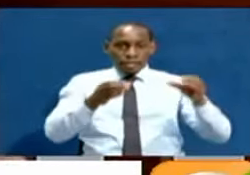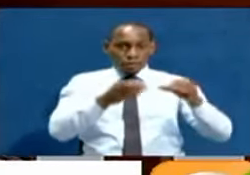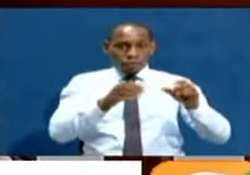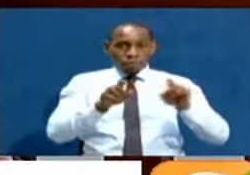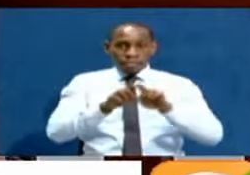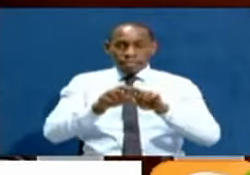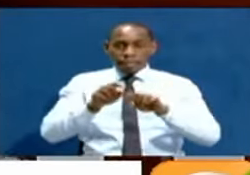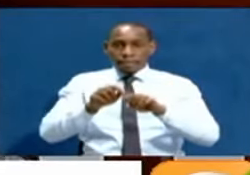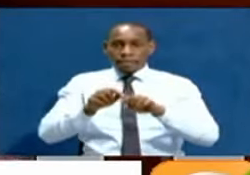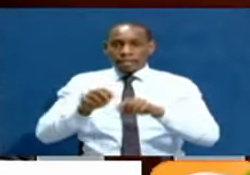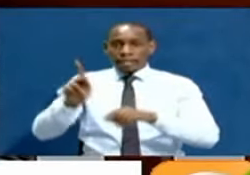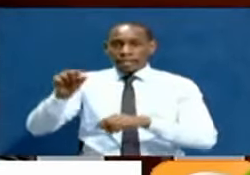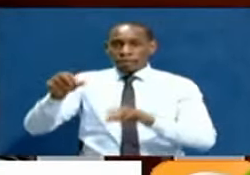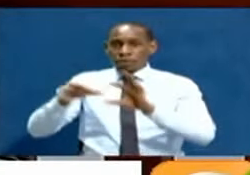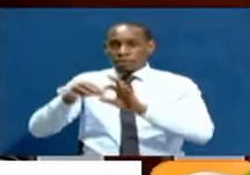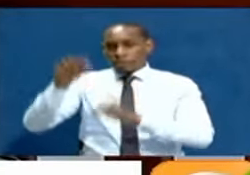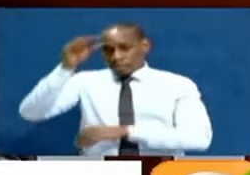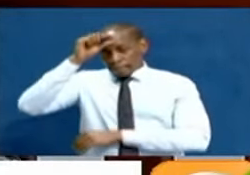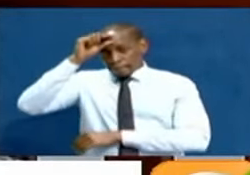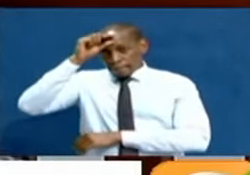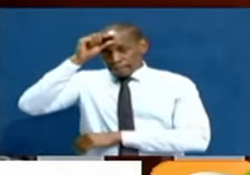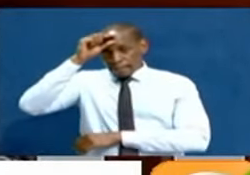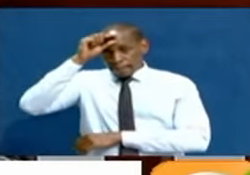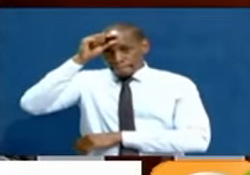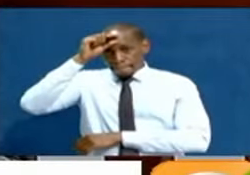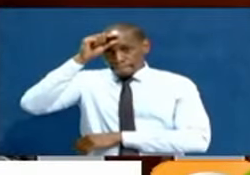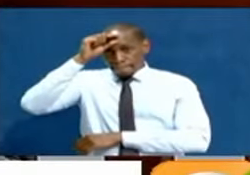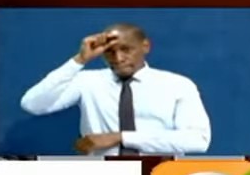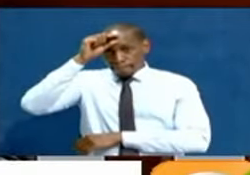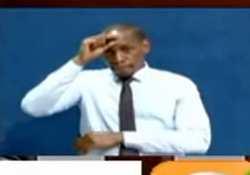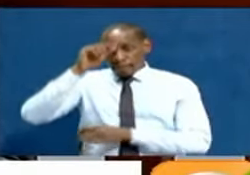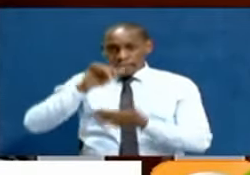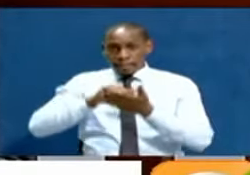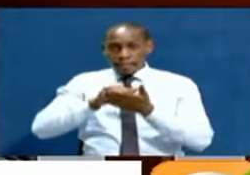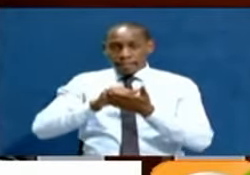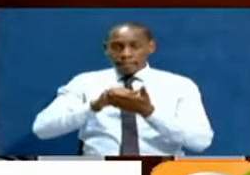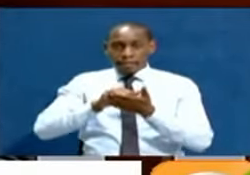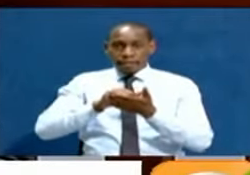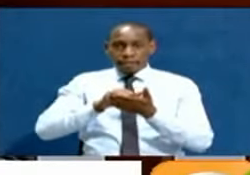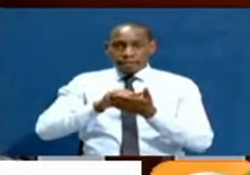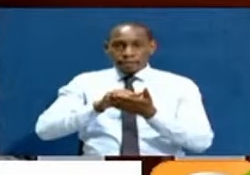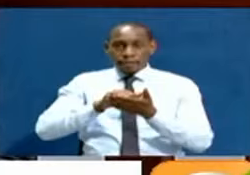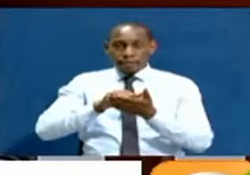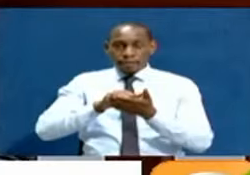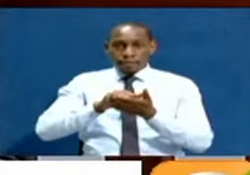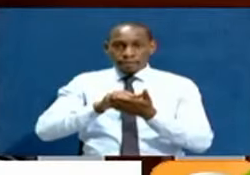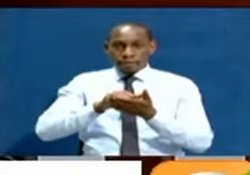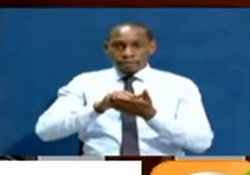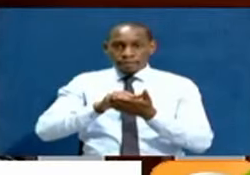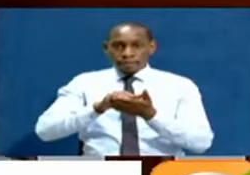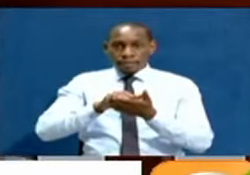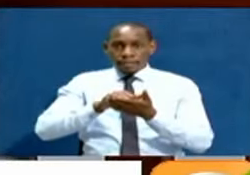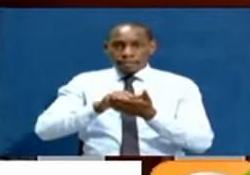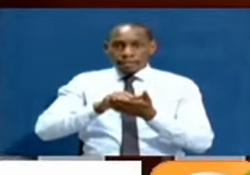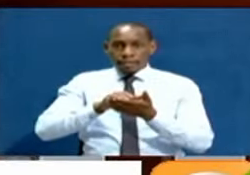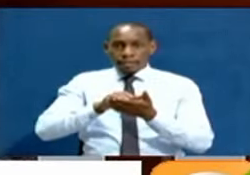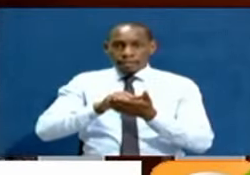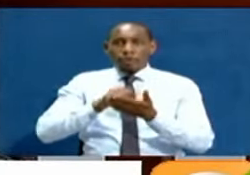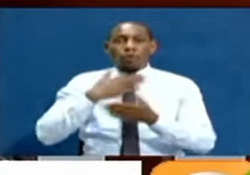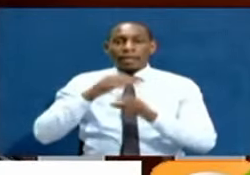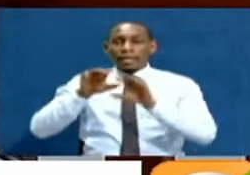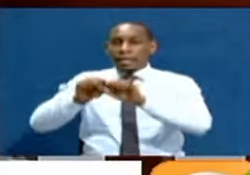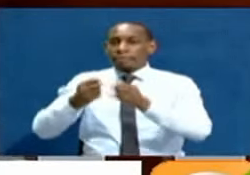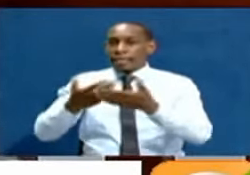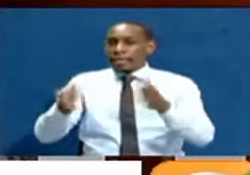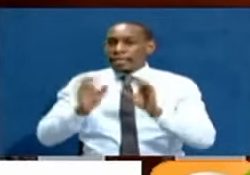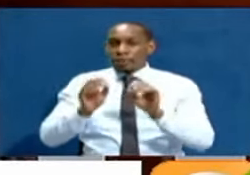on the nationalization bill, which is not the nationalization bill, but the aviation bill that was in Parliament, was not to take over